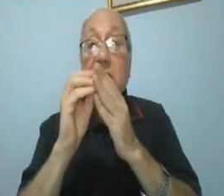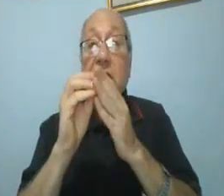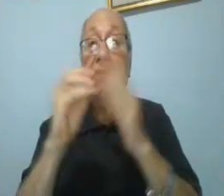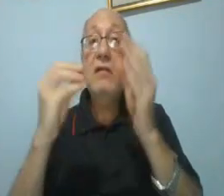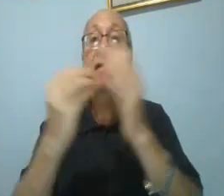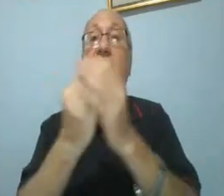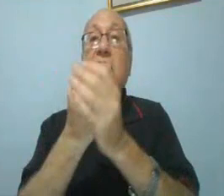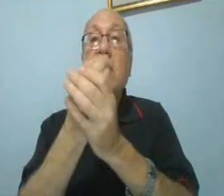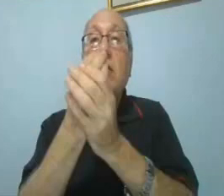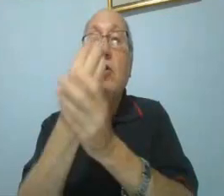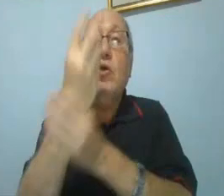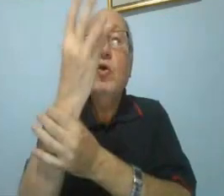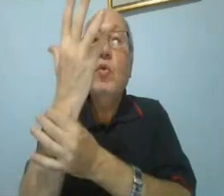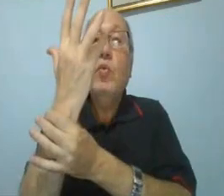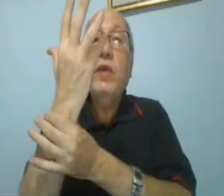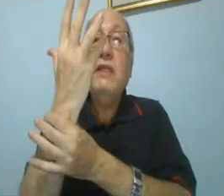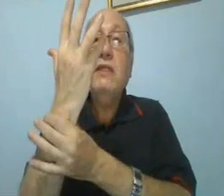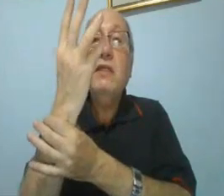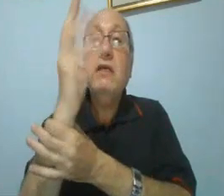Even